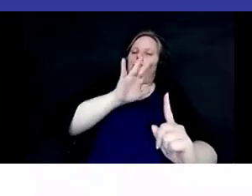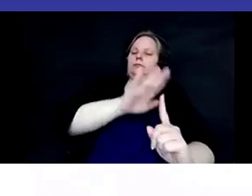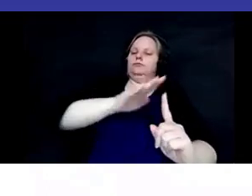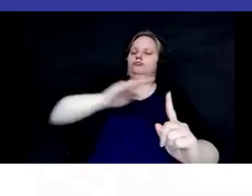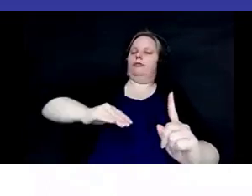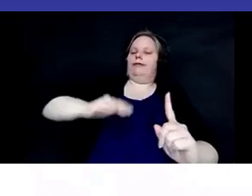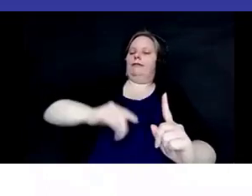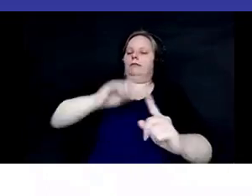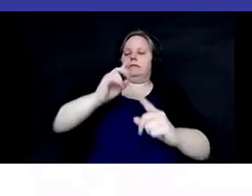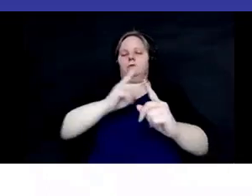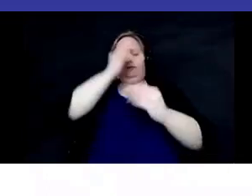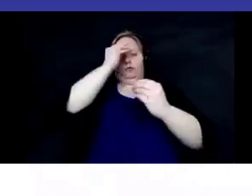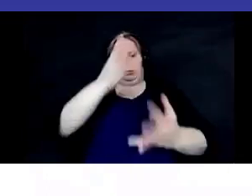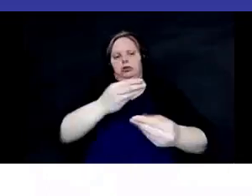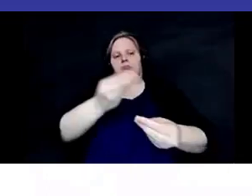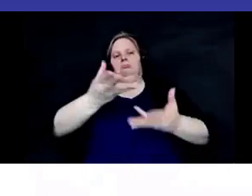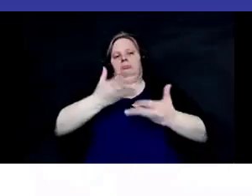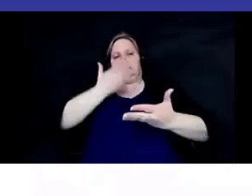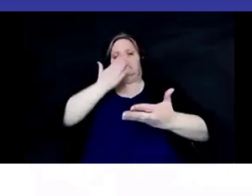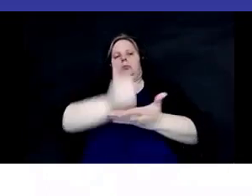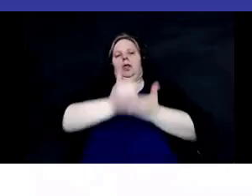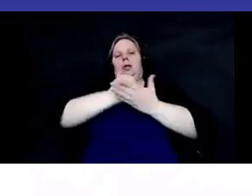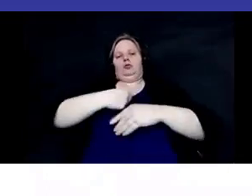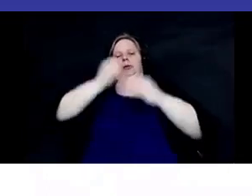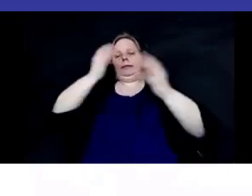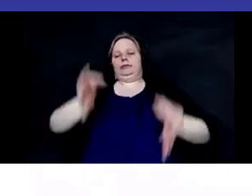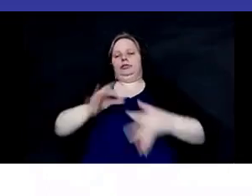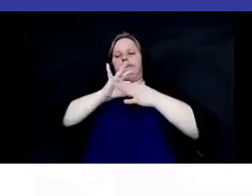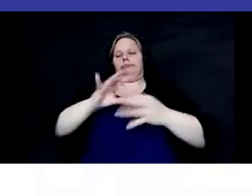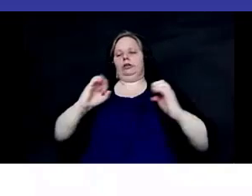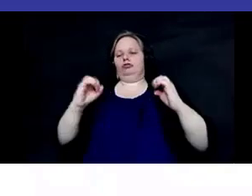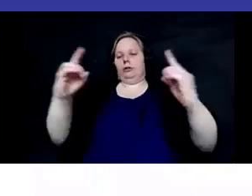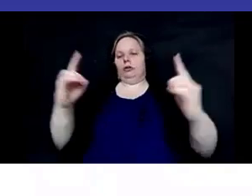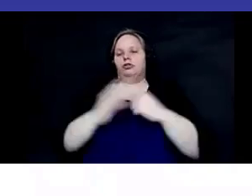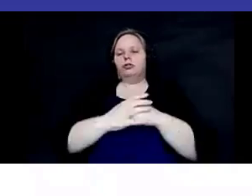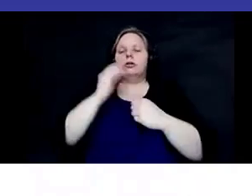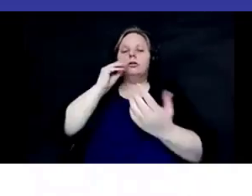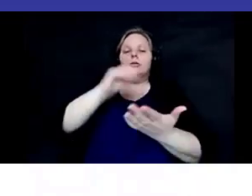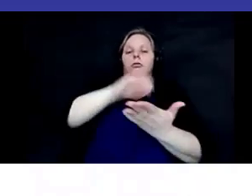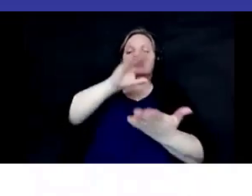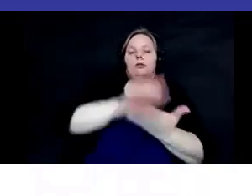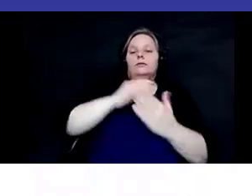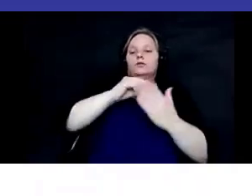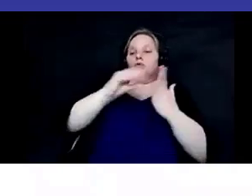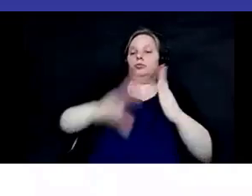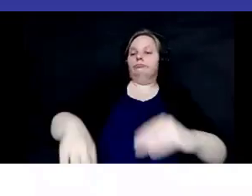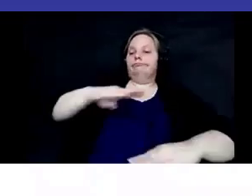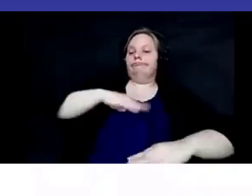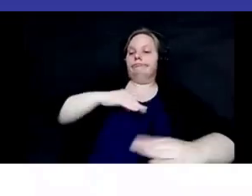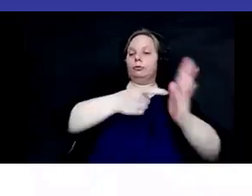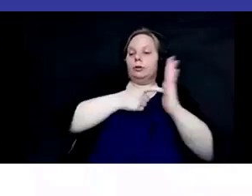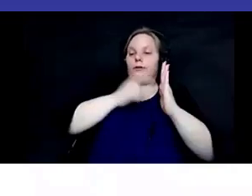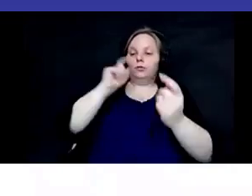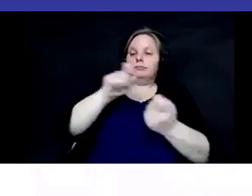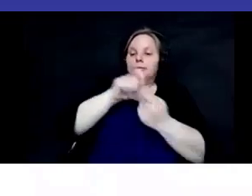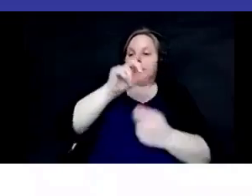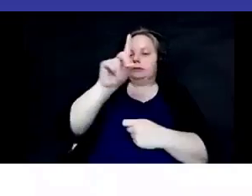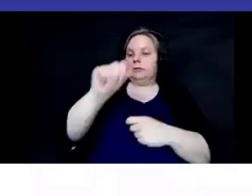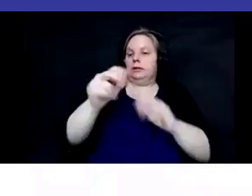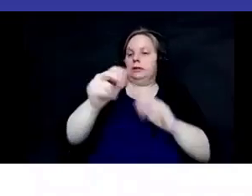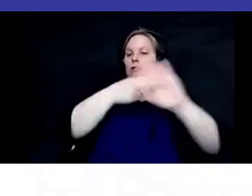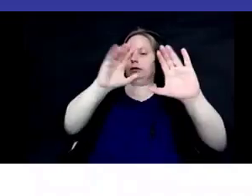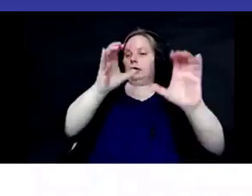educational decision-making. Documenting whether a student meets criteria for a particular disability category